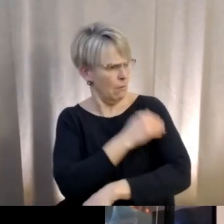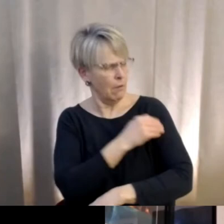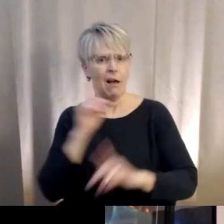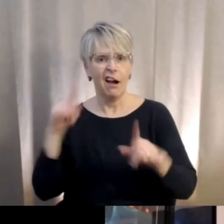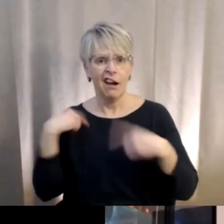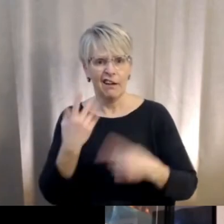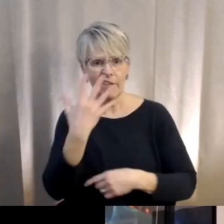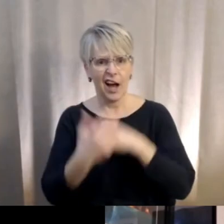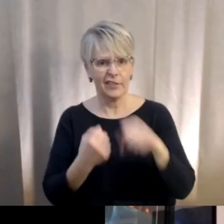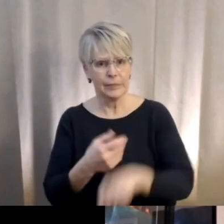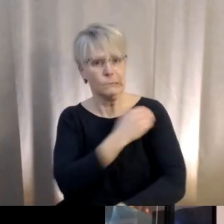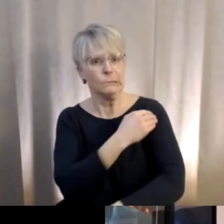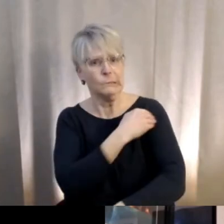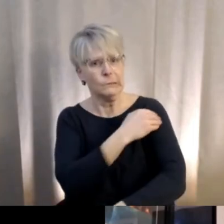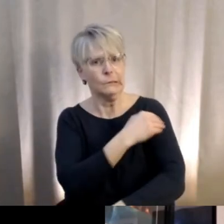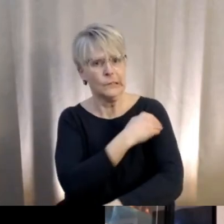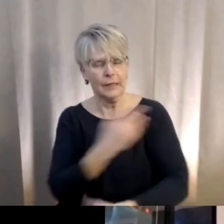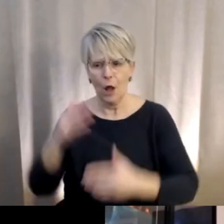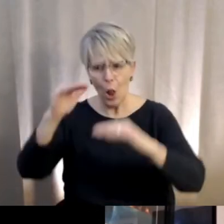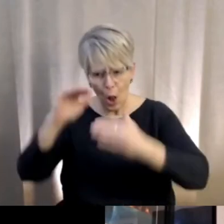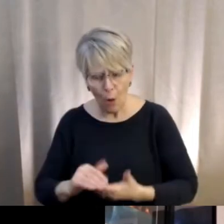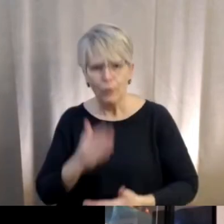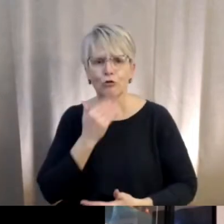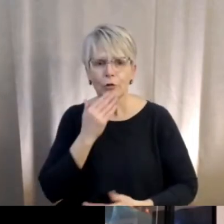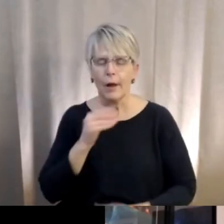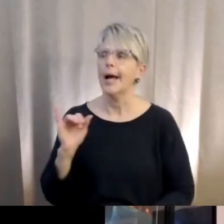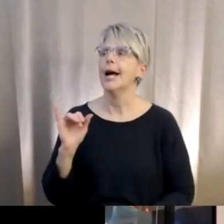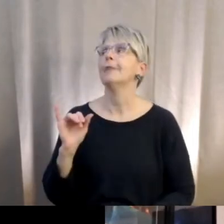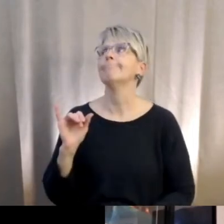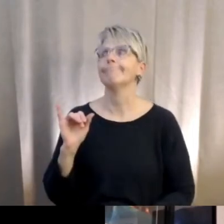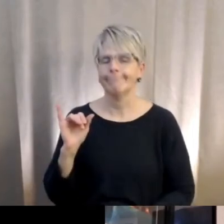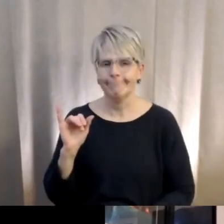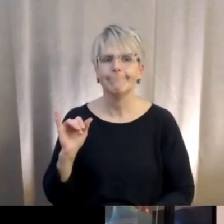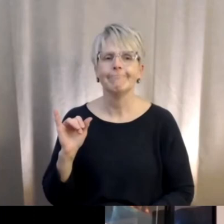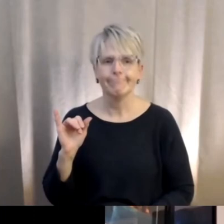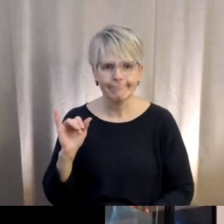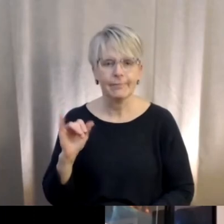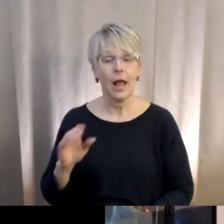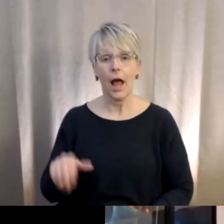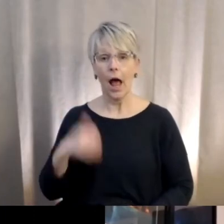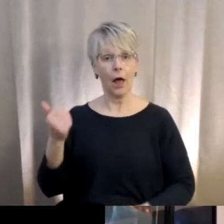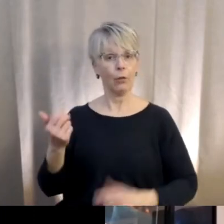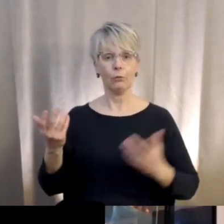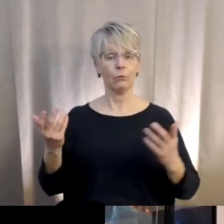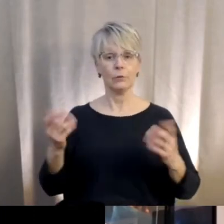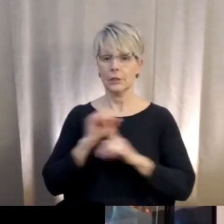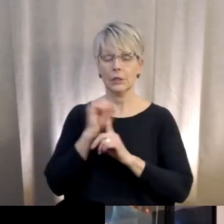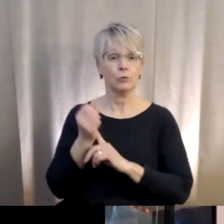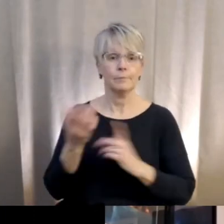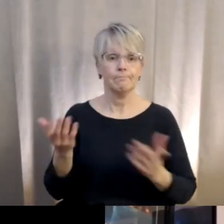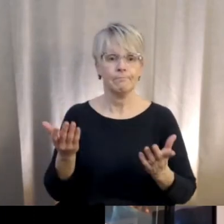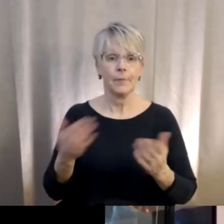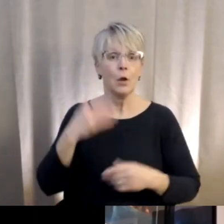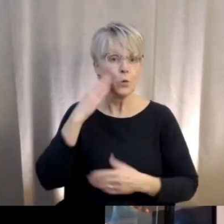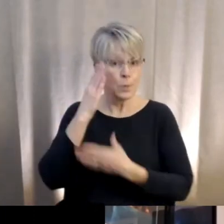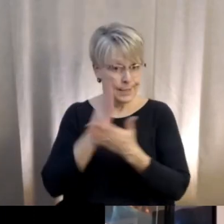for 5 years that their blood sugar is low. So yeah, it does happen. Other ones are like, I know